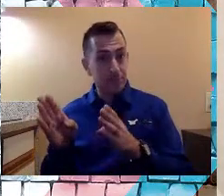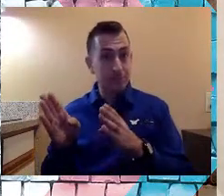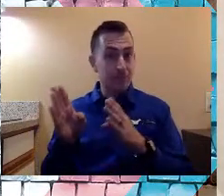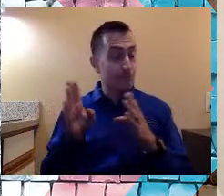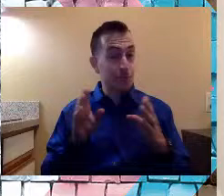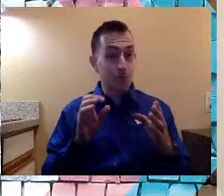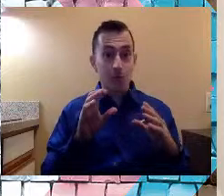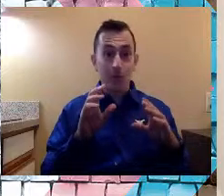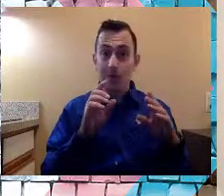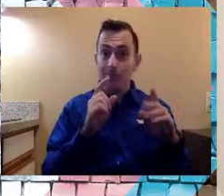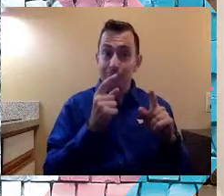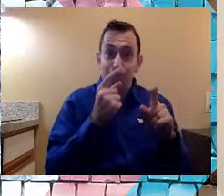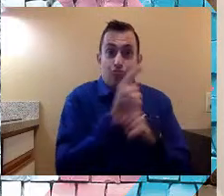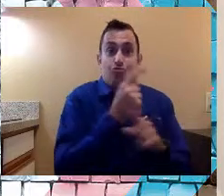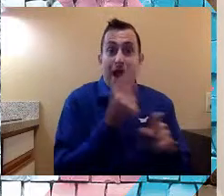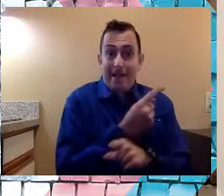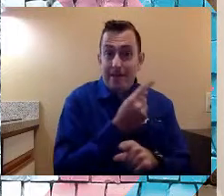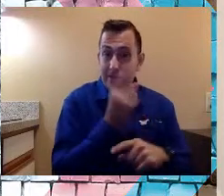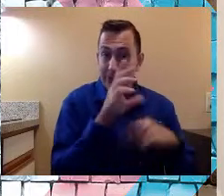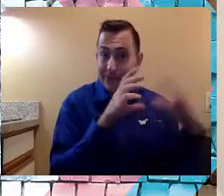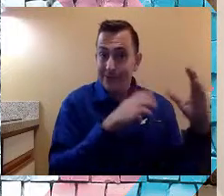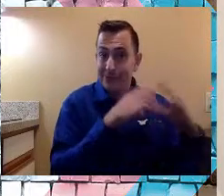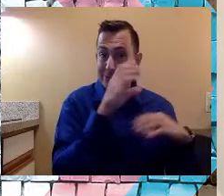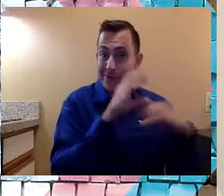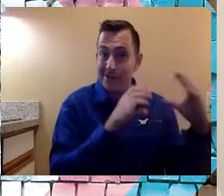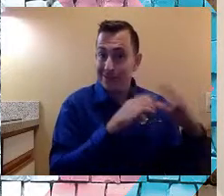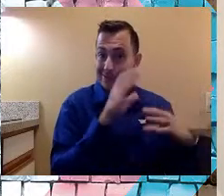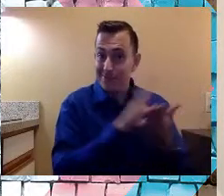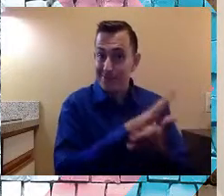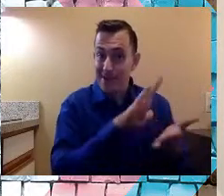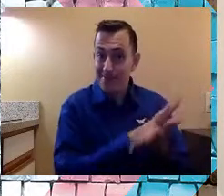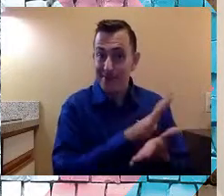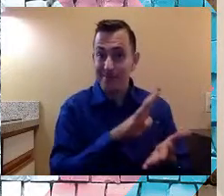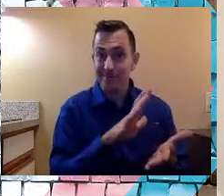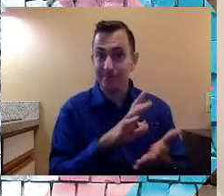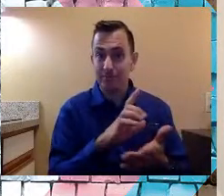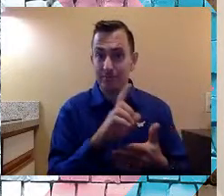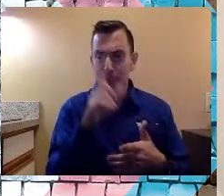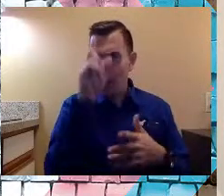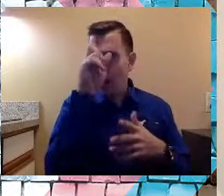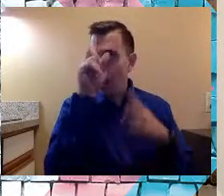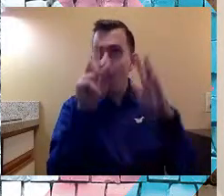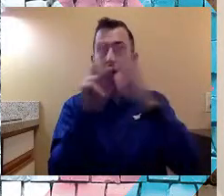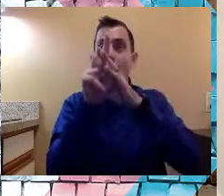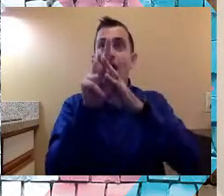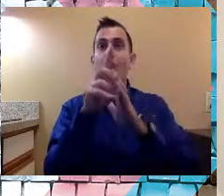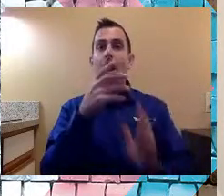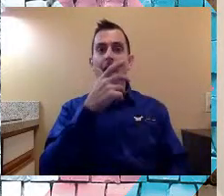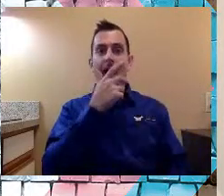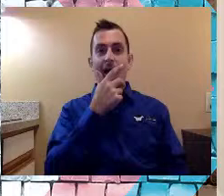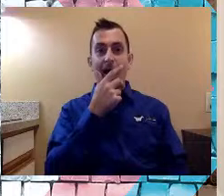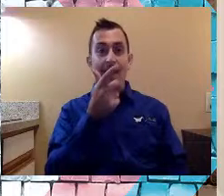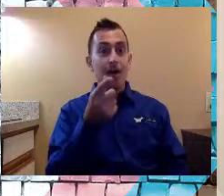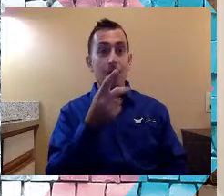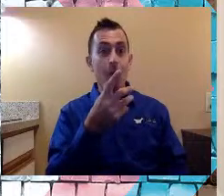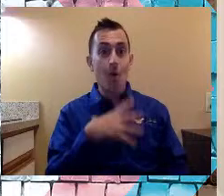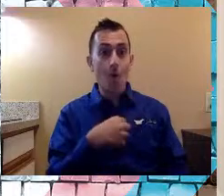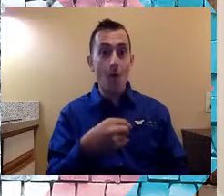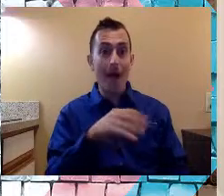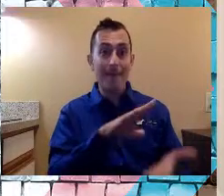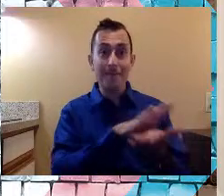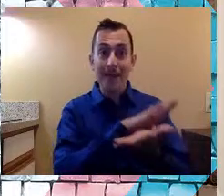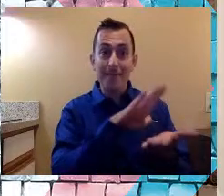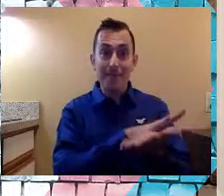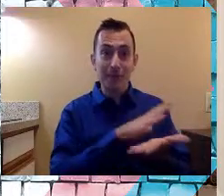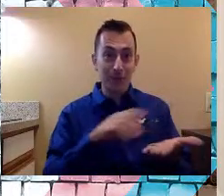construction paper. Or, I just thought of this, if you don't have any of that, you could take white computer paper and you could color